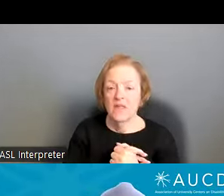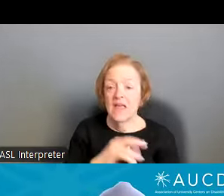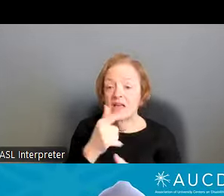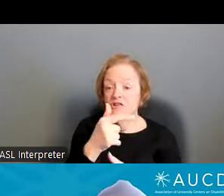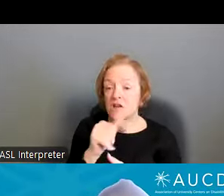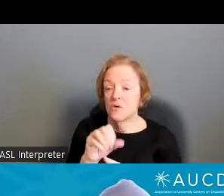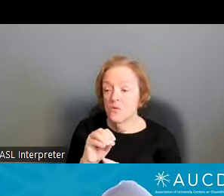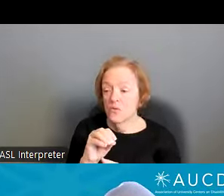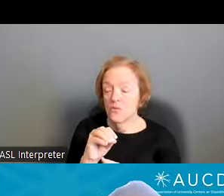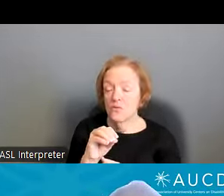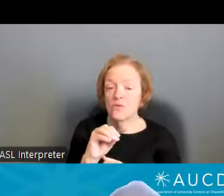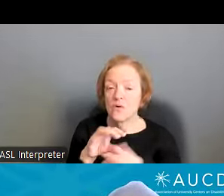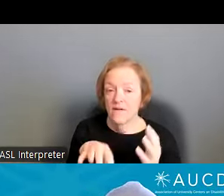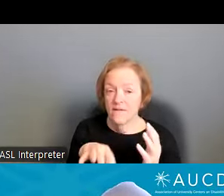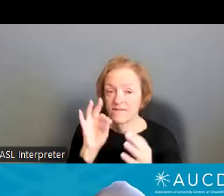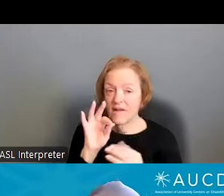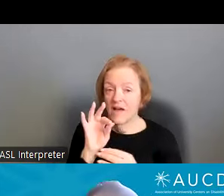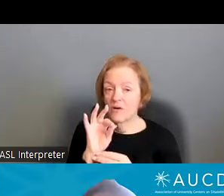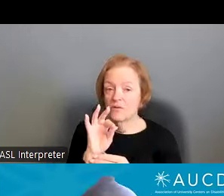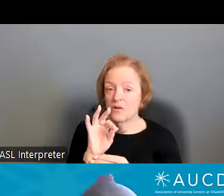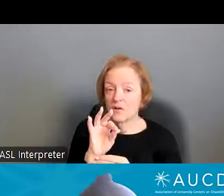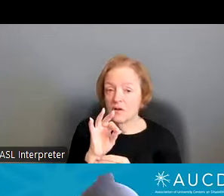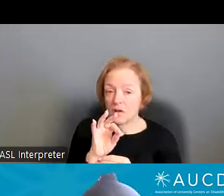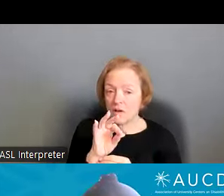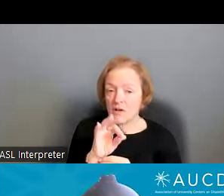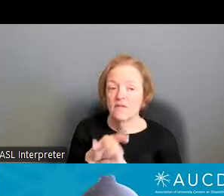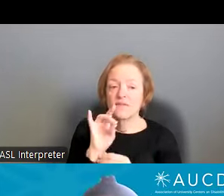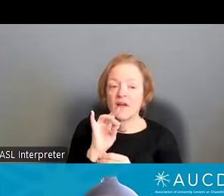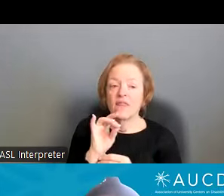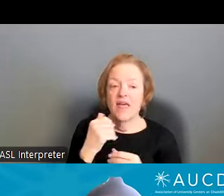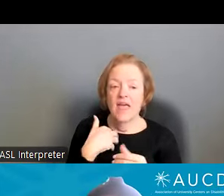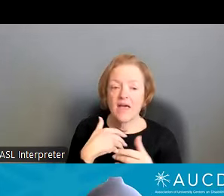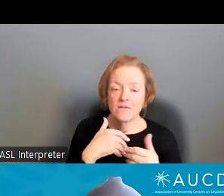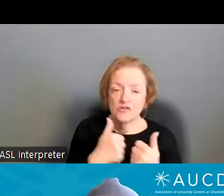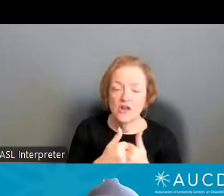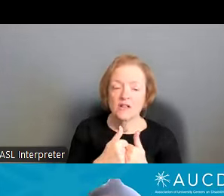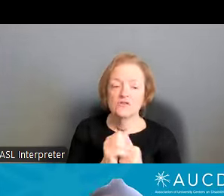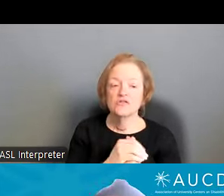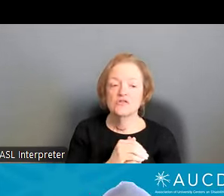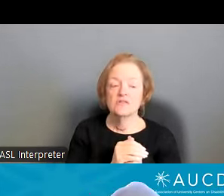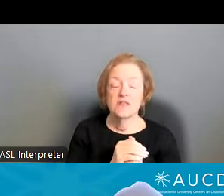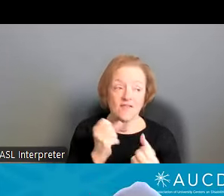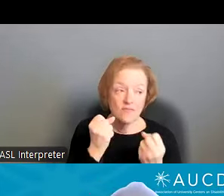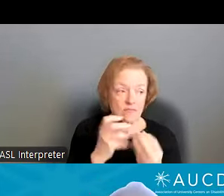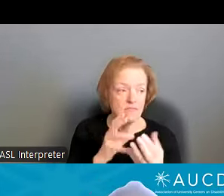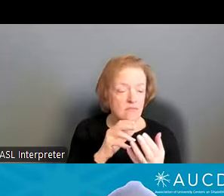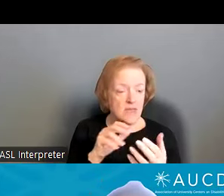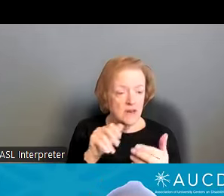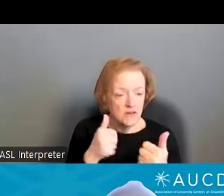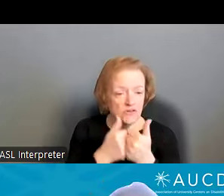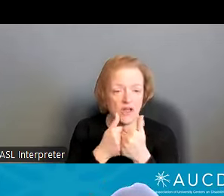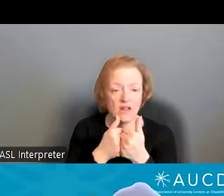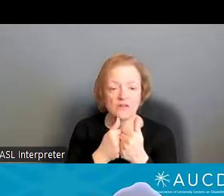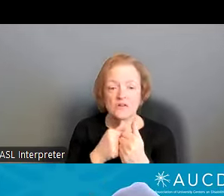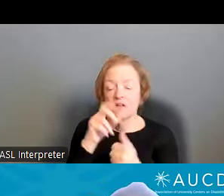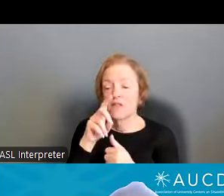that state and local workforce agencies face challenges in ensuring the programs are accessible. The Department of Labor's oversight was not,